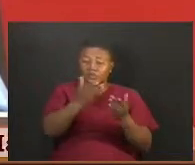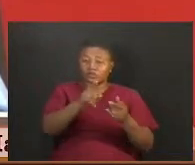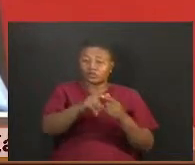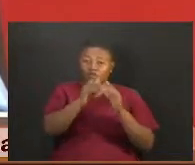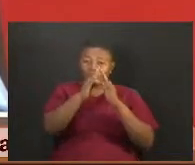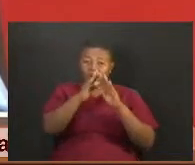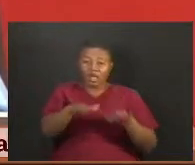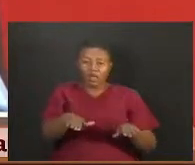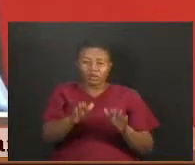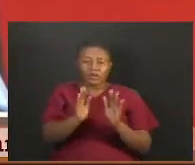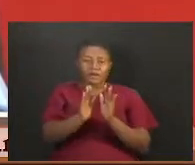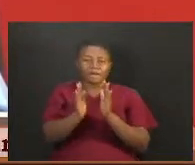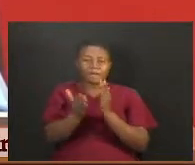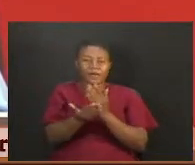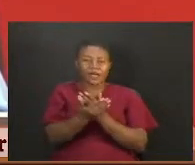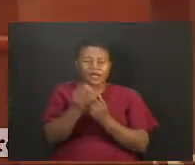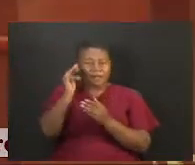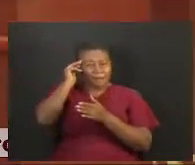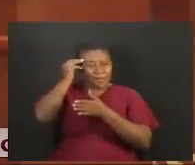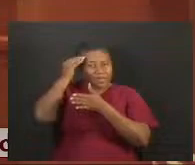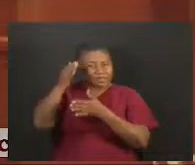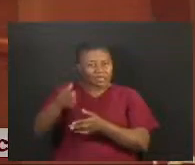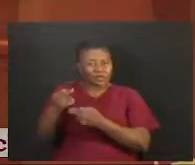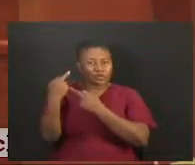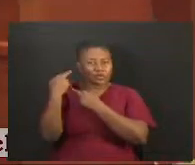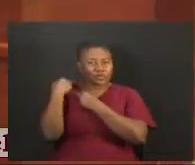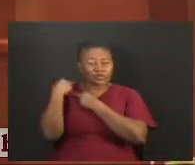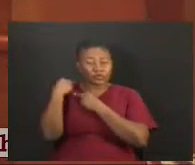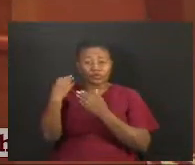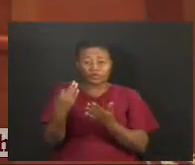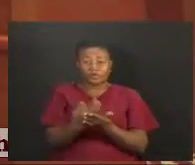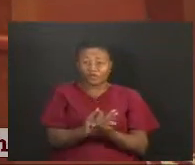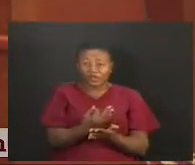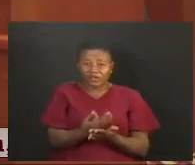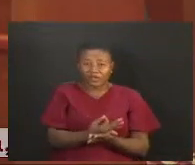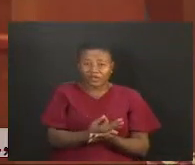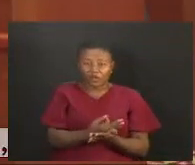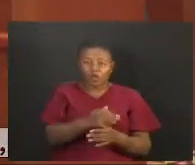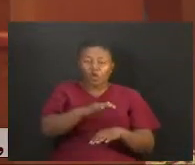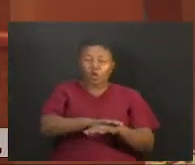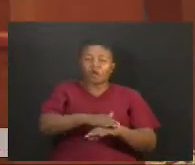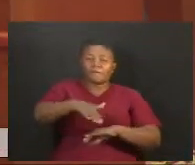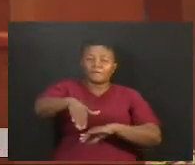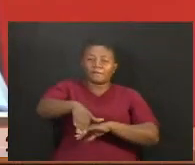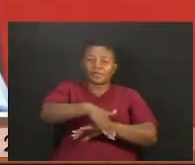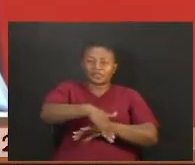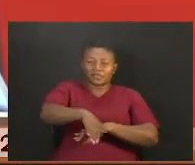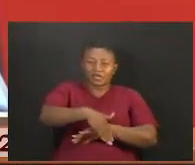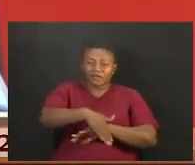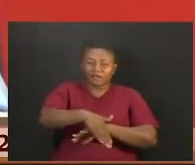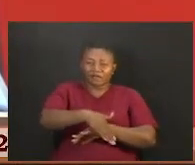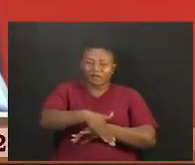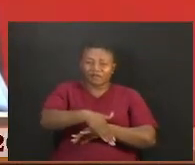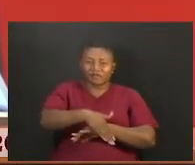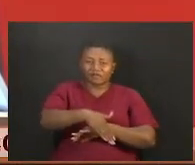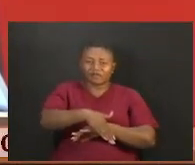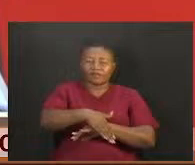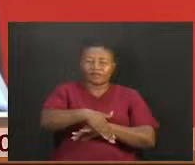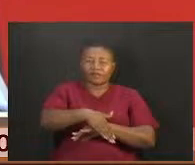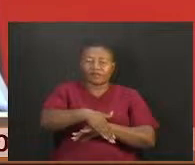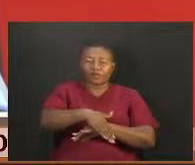by the minister responsible for finance on behalf of or on